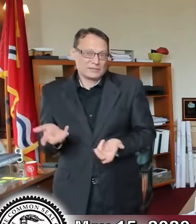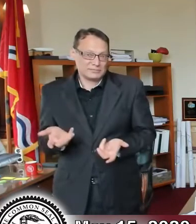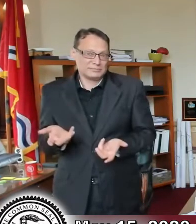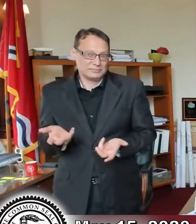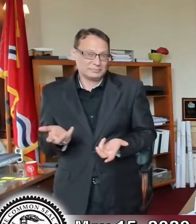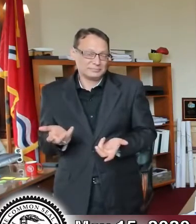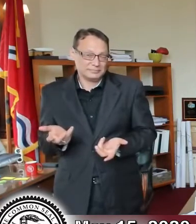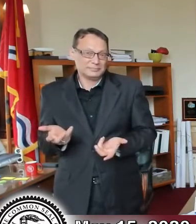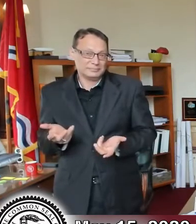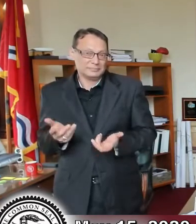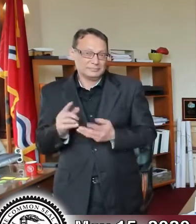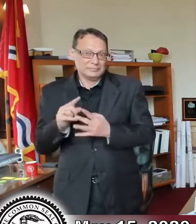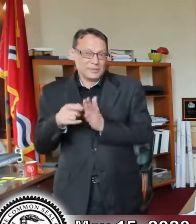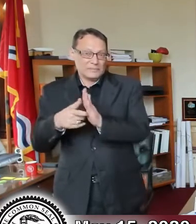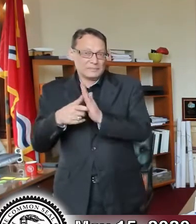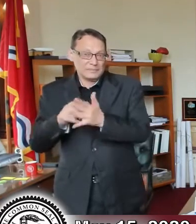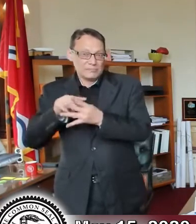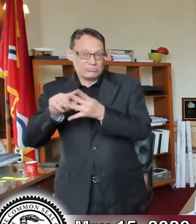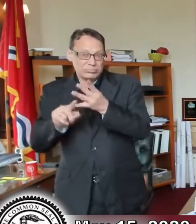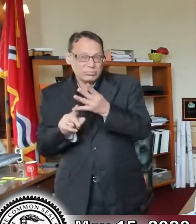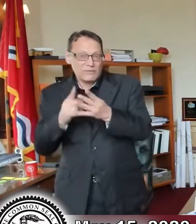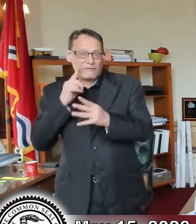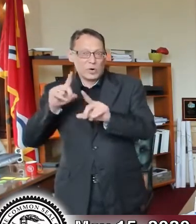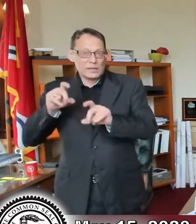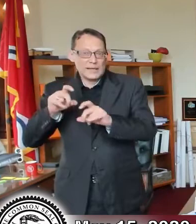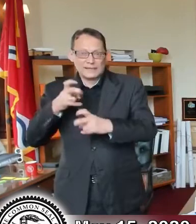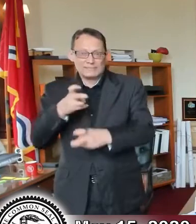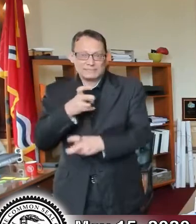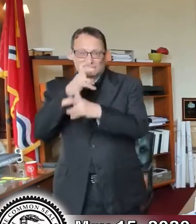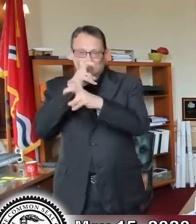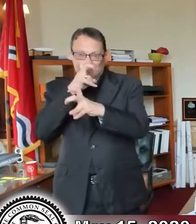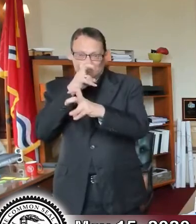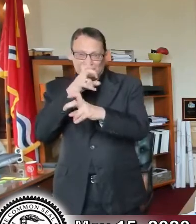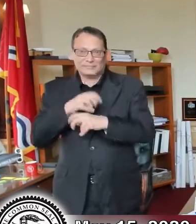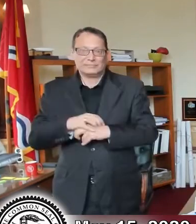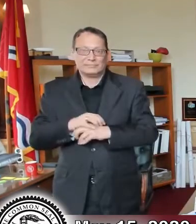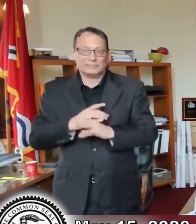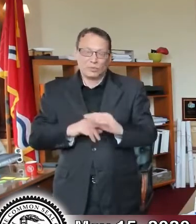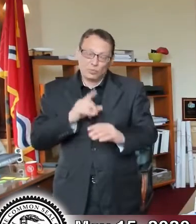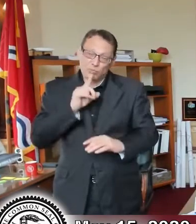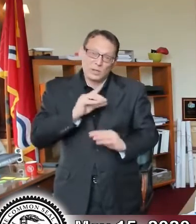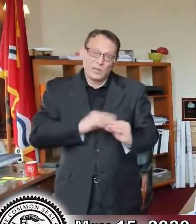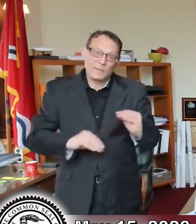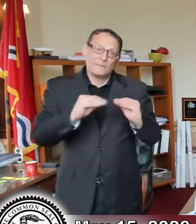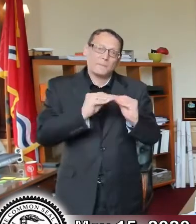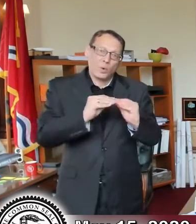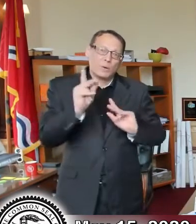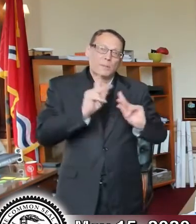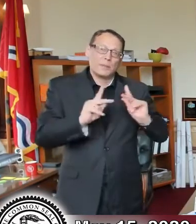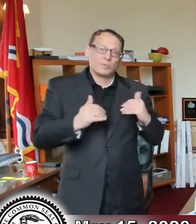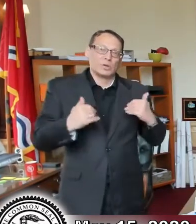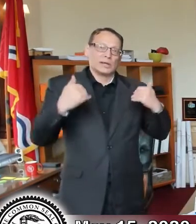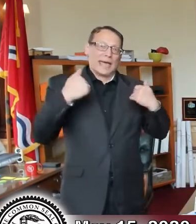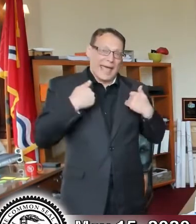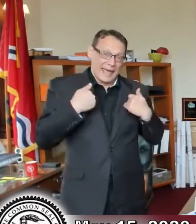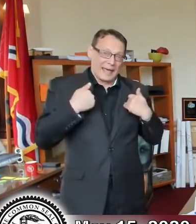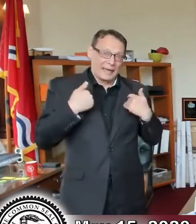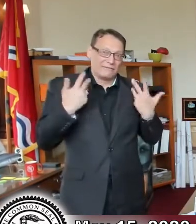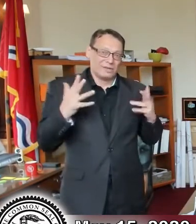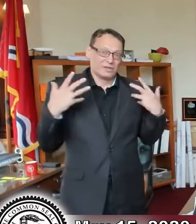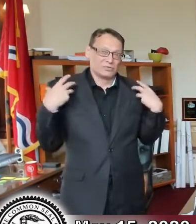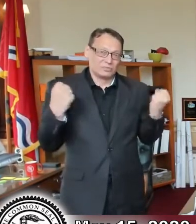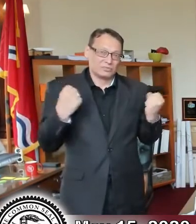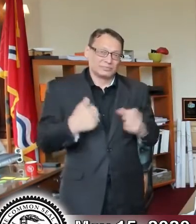and the criteria for testing was so stringent. So certainly there were more people that had it and recovered than we know